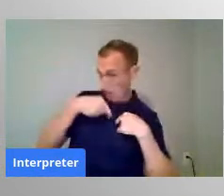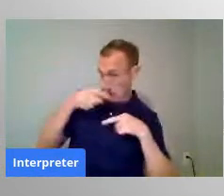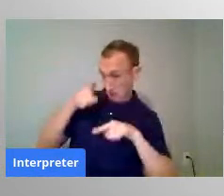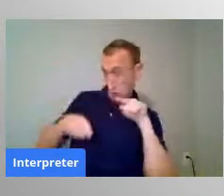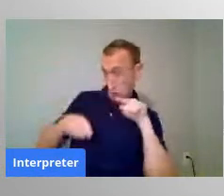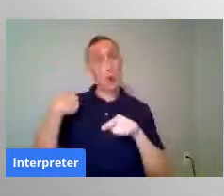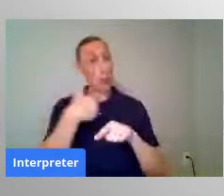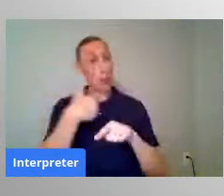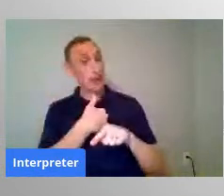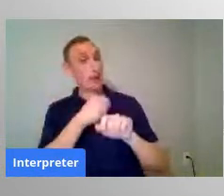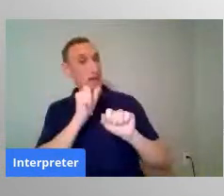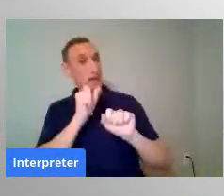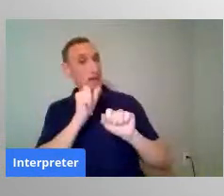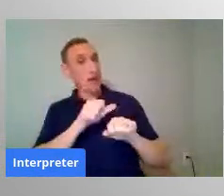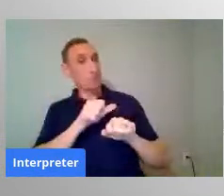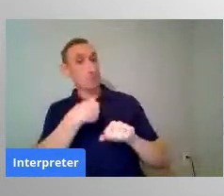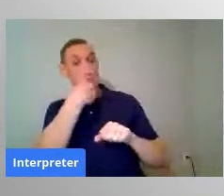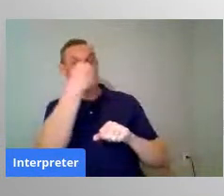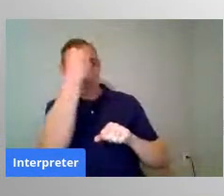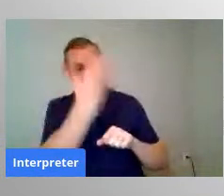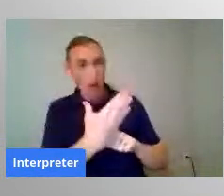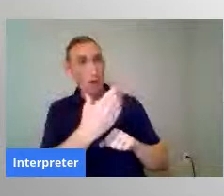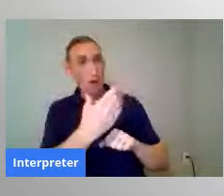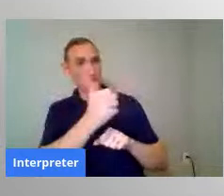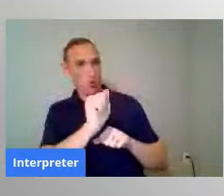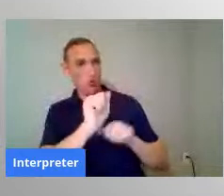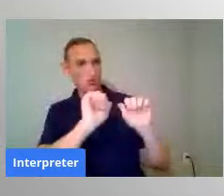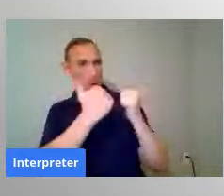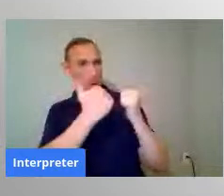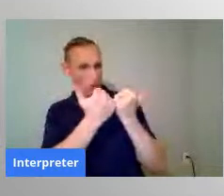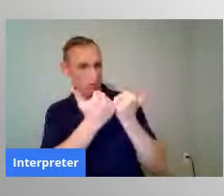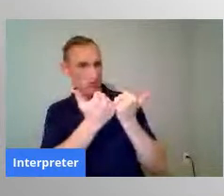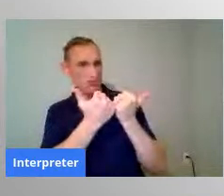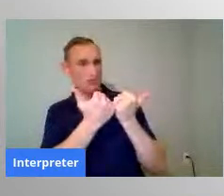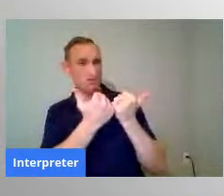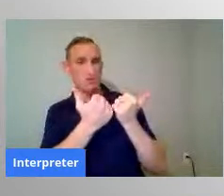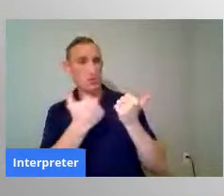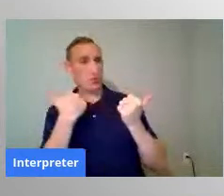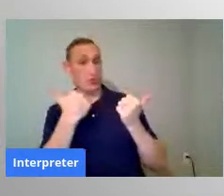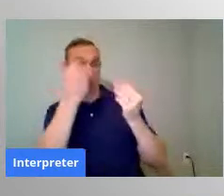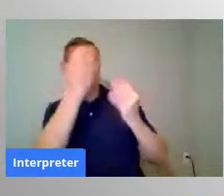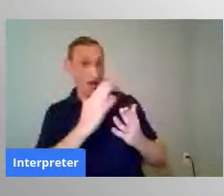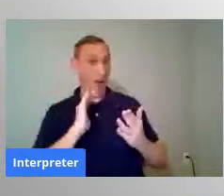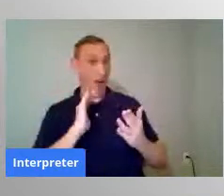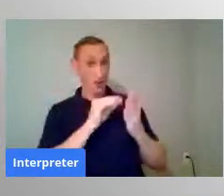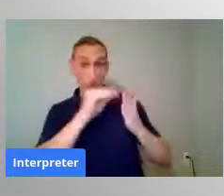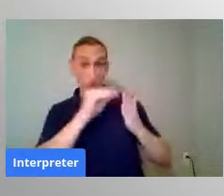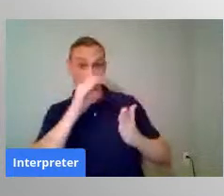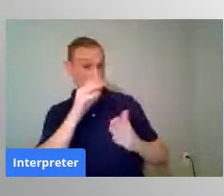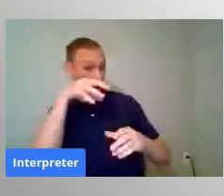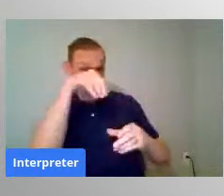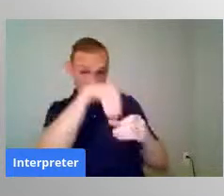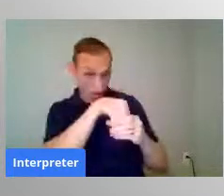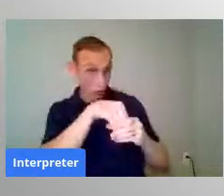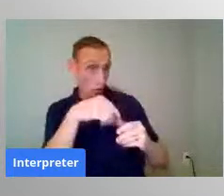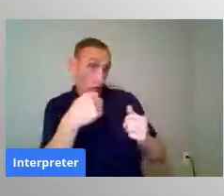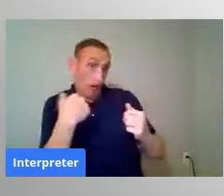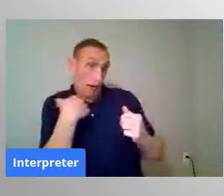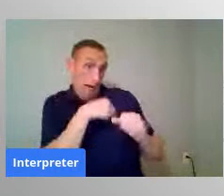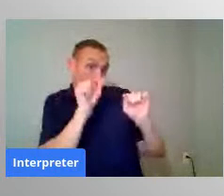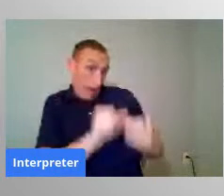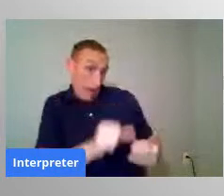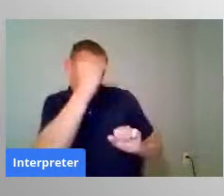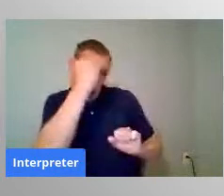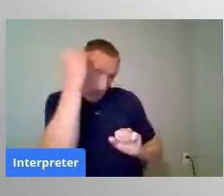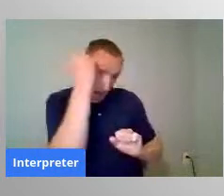say that our students are not going to participate. And I know one district did that and then they came back